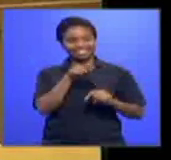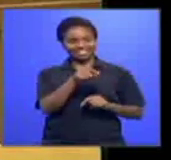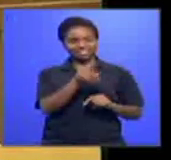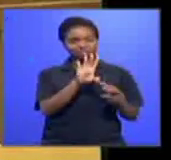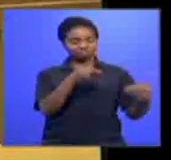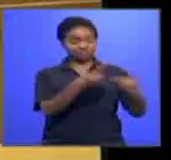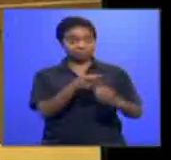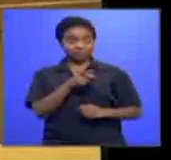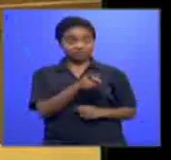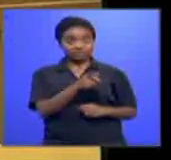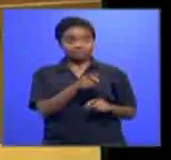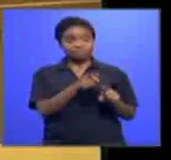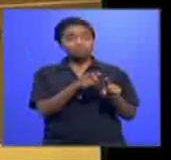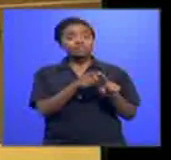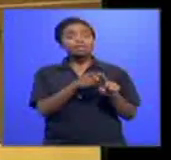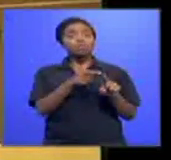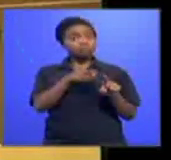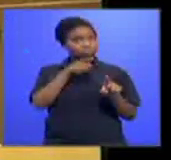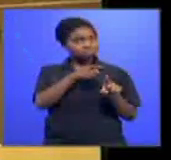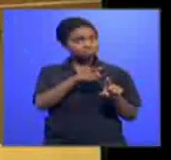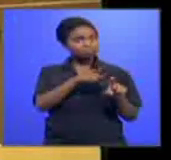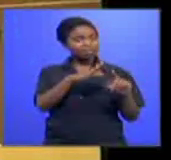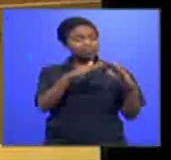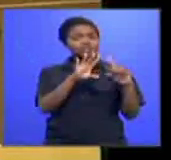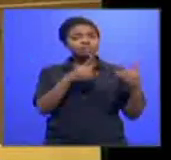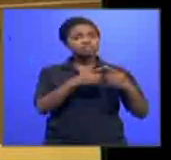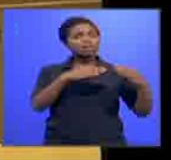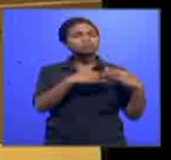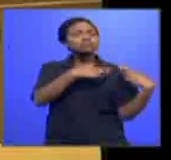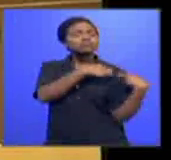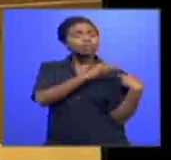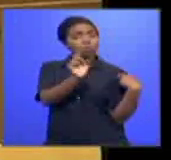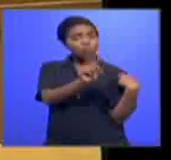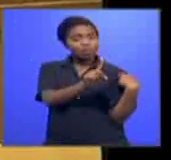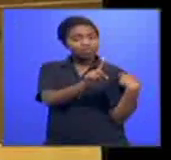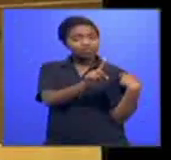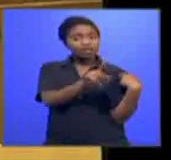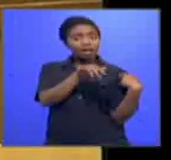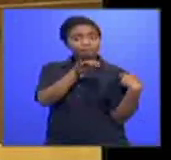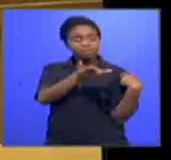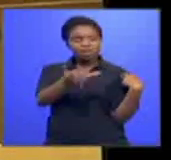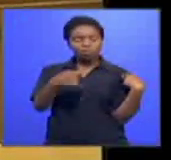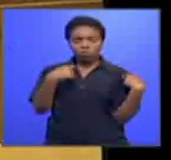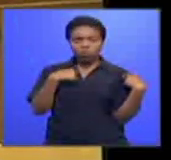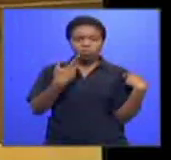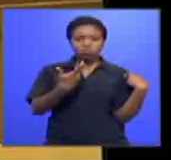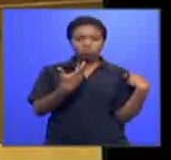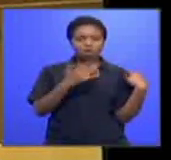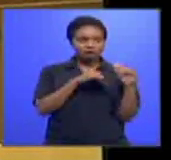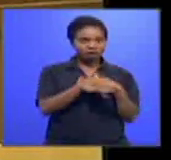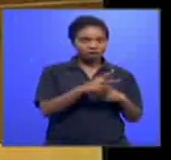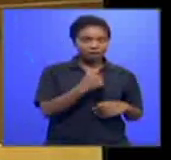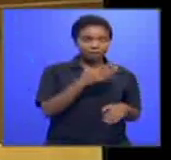which has been appointed to deliver houses to people within the gap market in